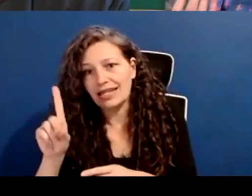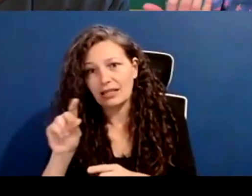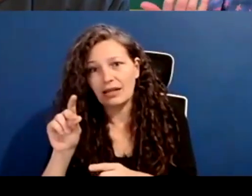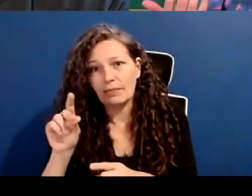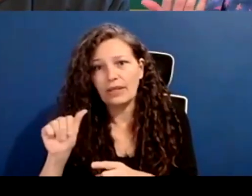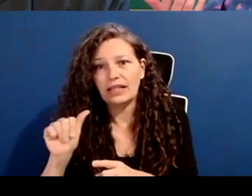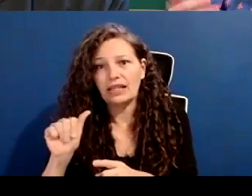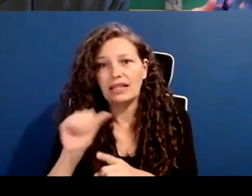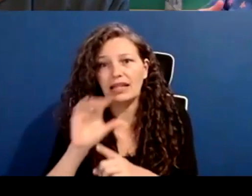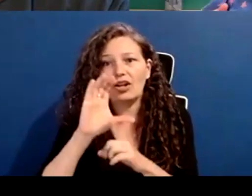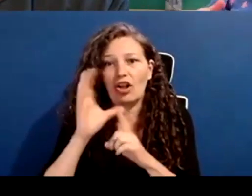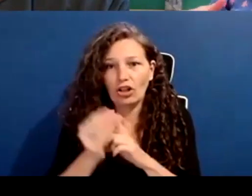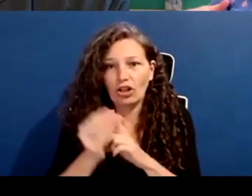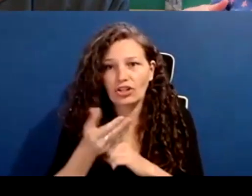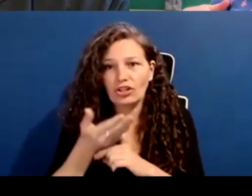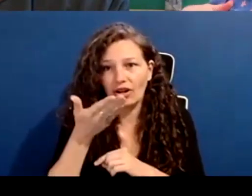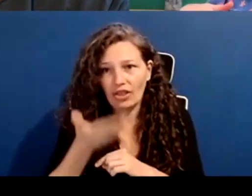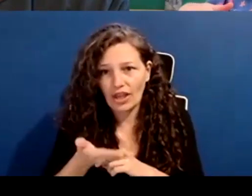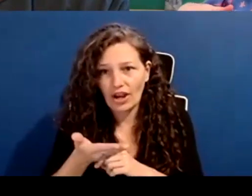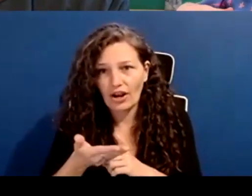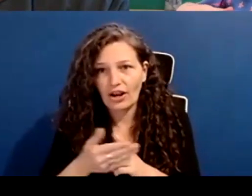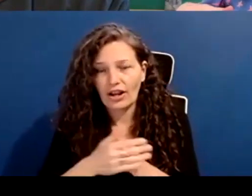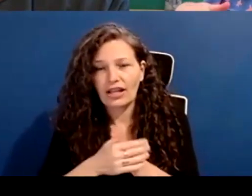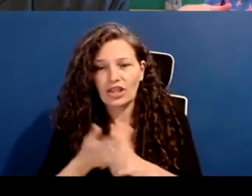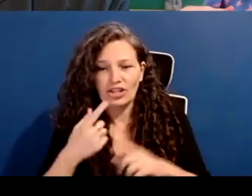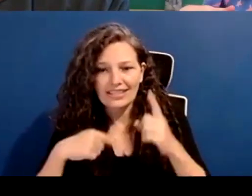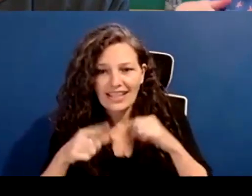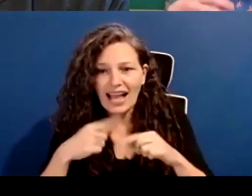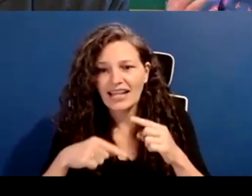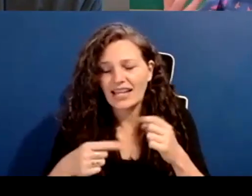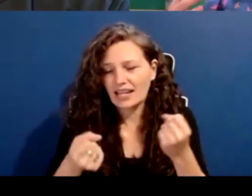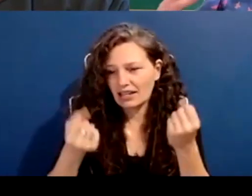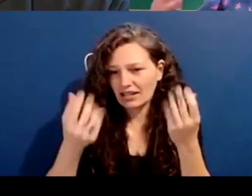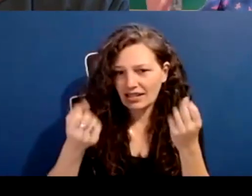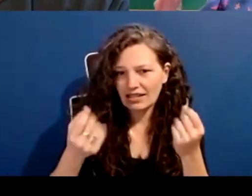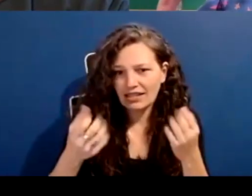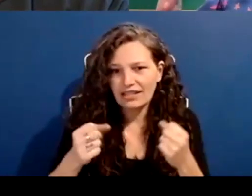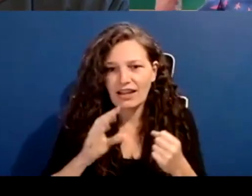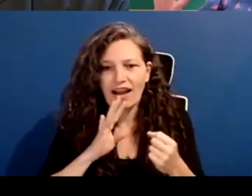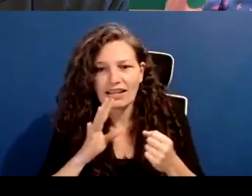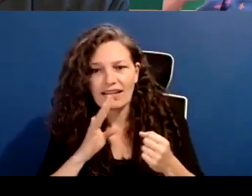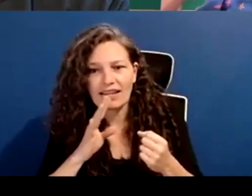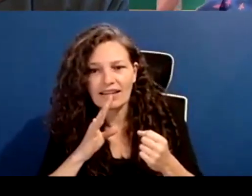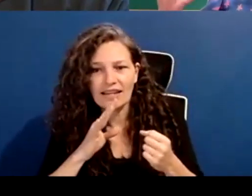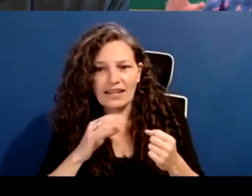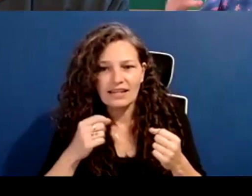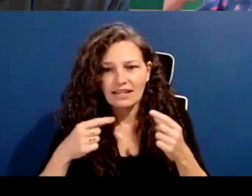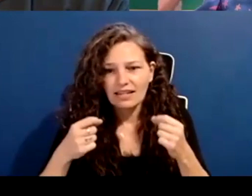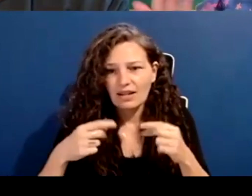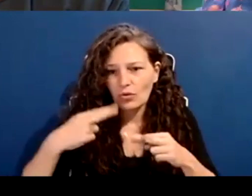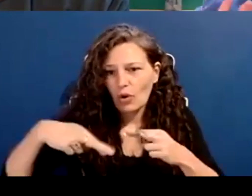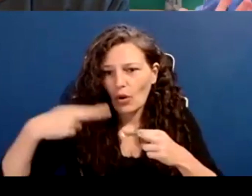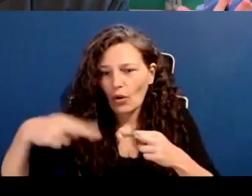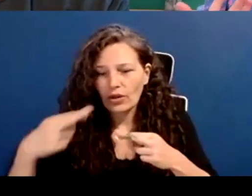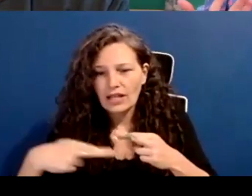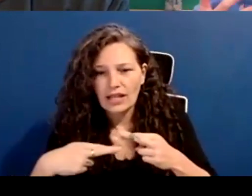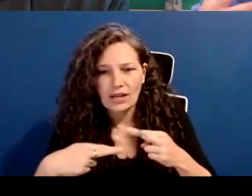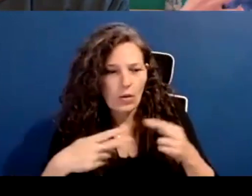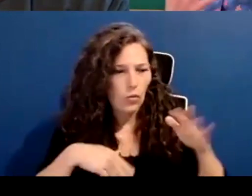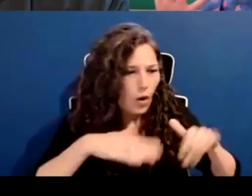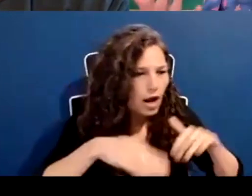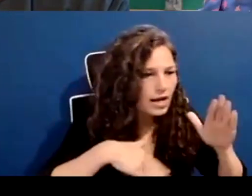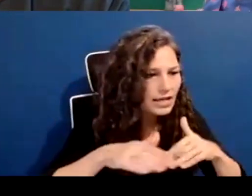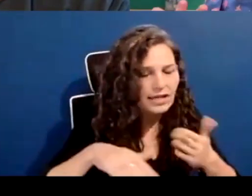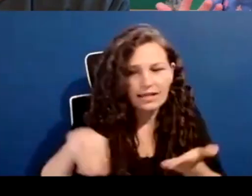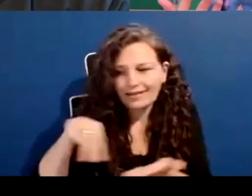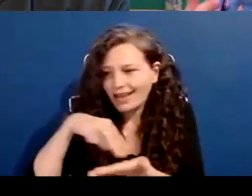picture that scene, I picture folks signing, stimming, rolling, walking, dancing,